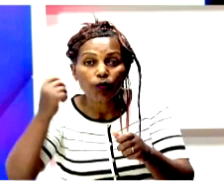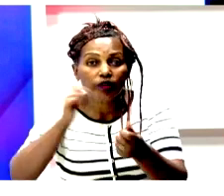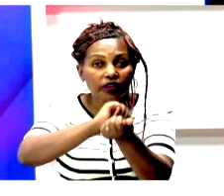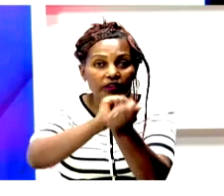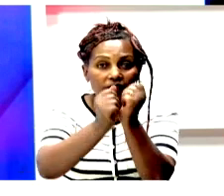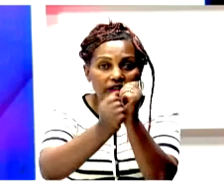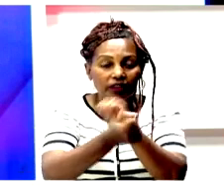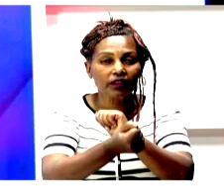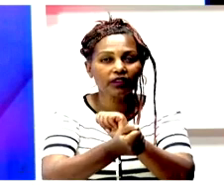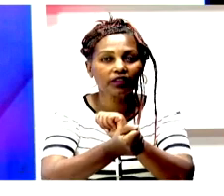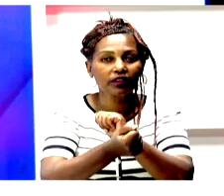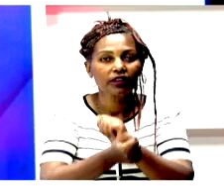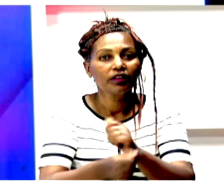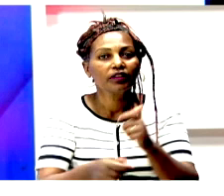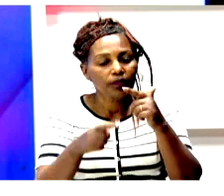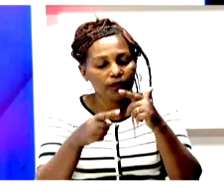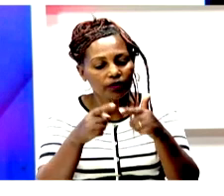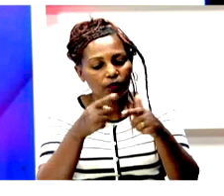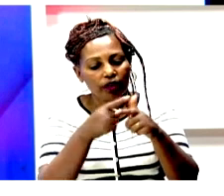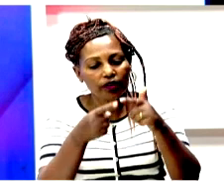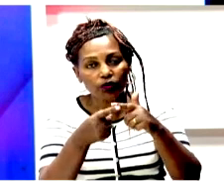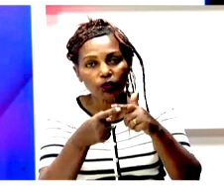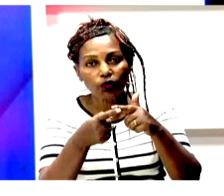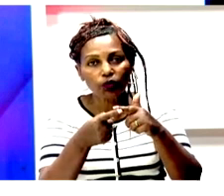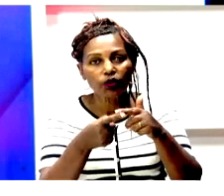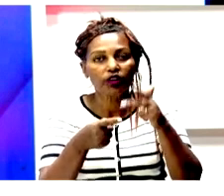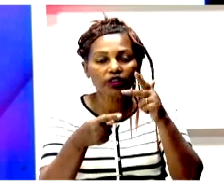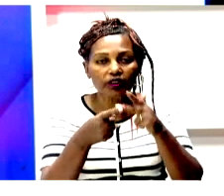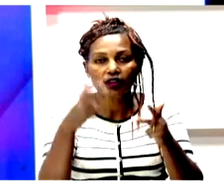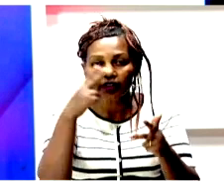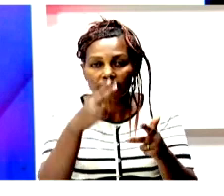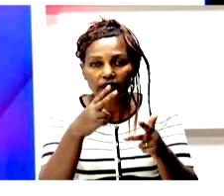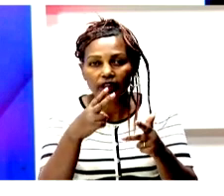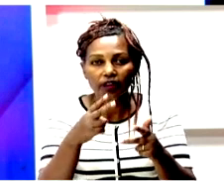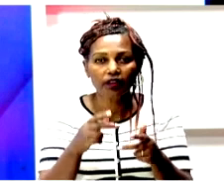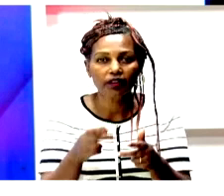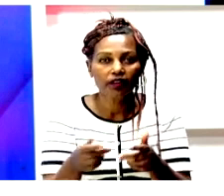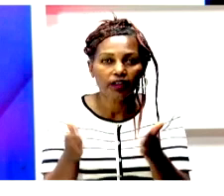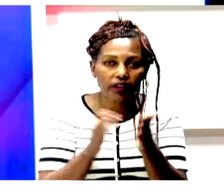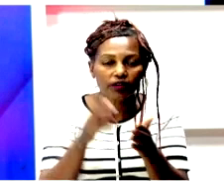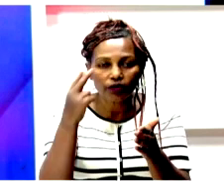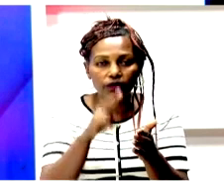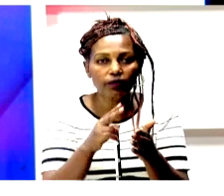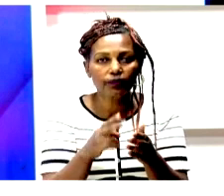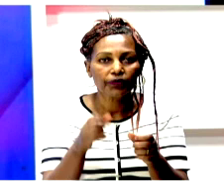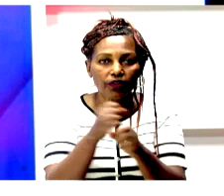for number one and number three can be, if you like, if you want to know.